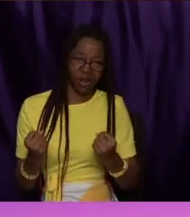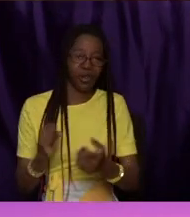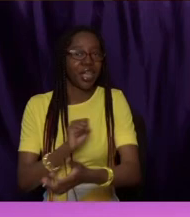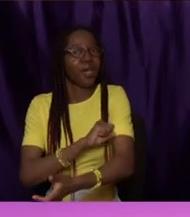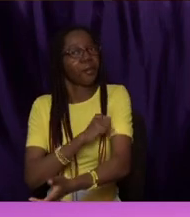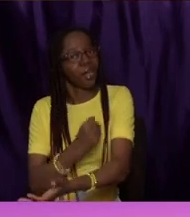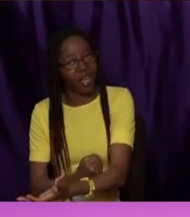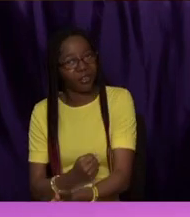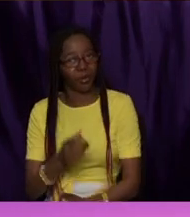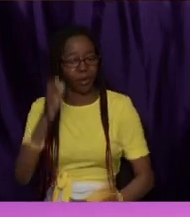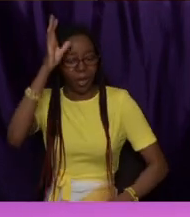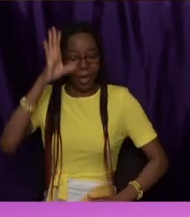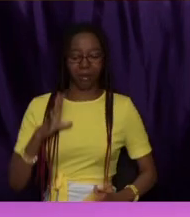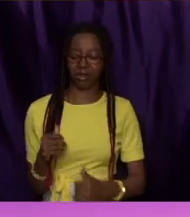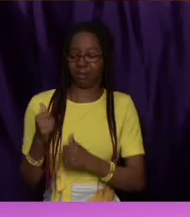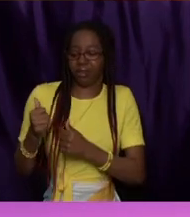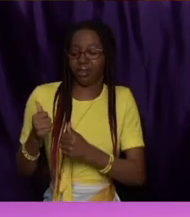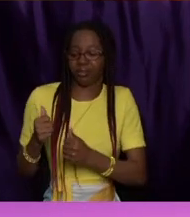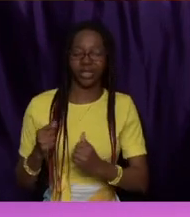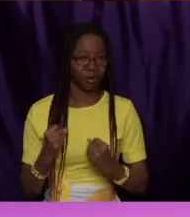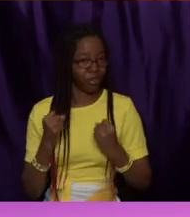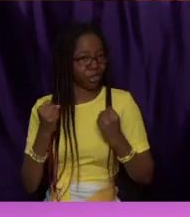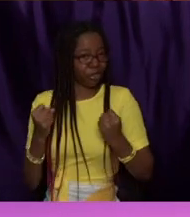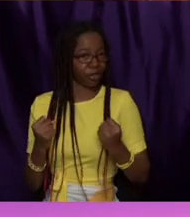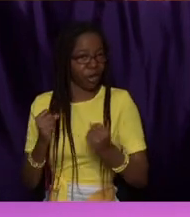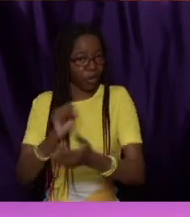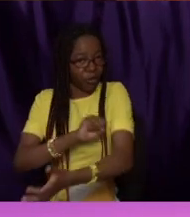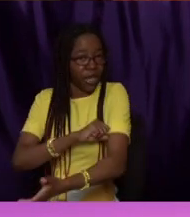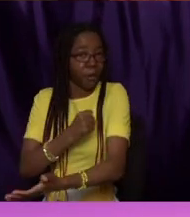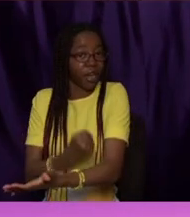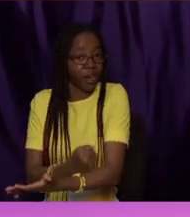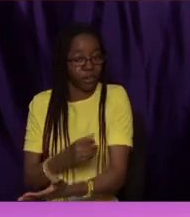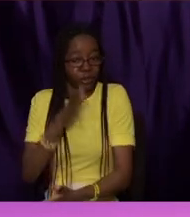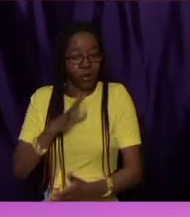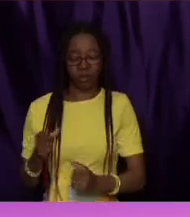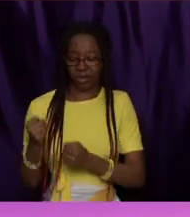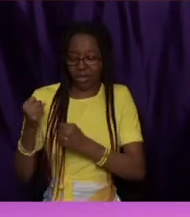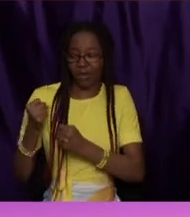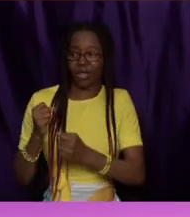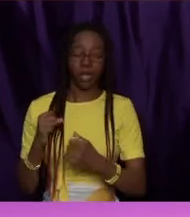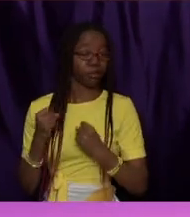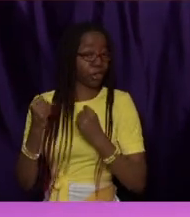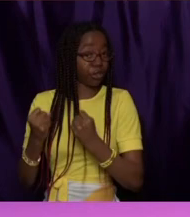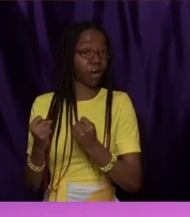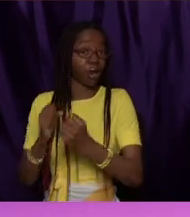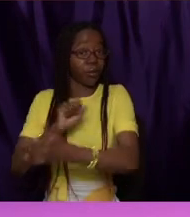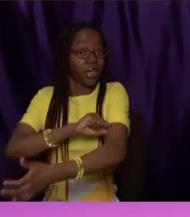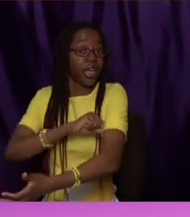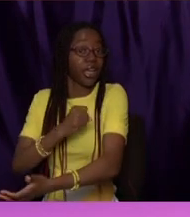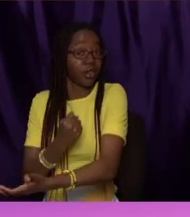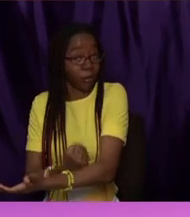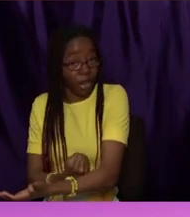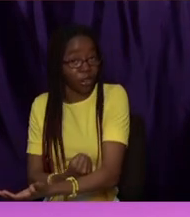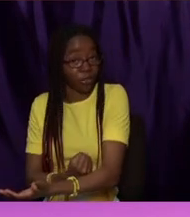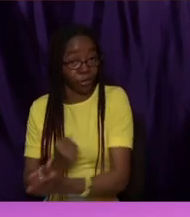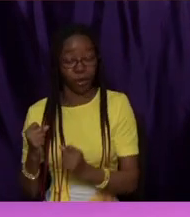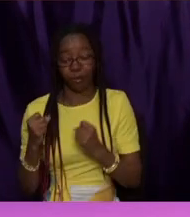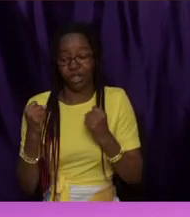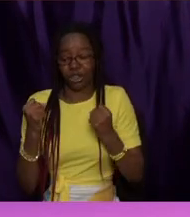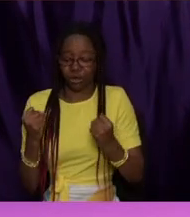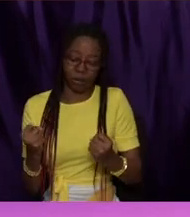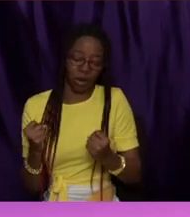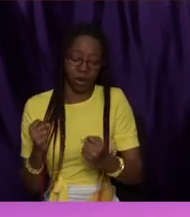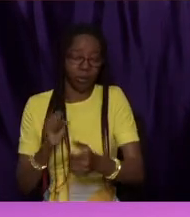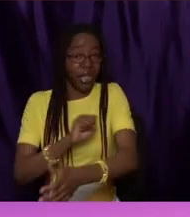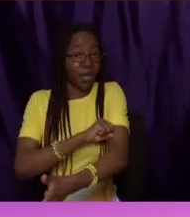courageous. Man up, be strong and courageous. Woman up, be strong and courageous. Be strong and